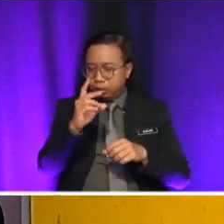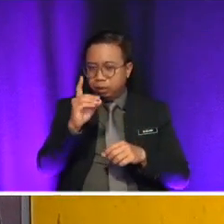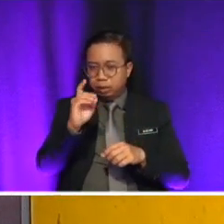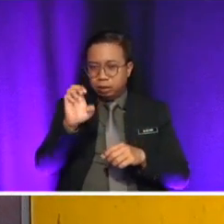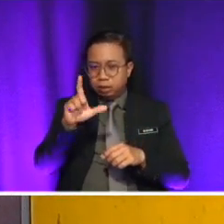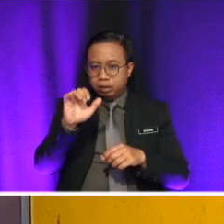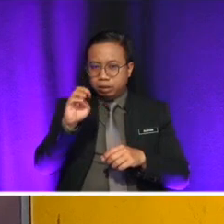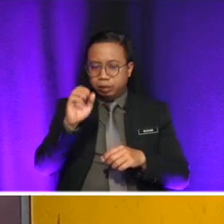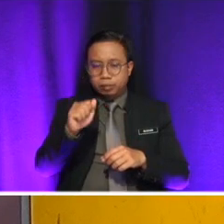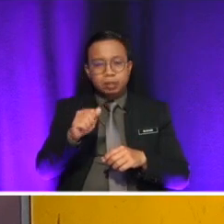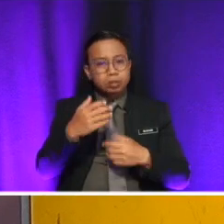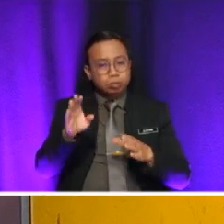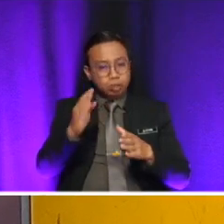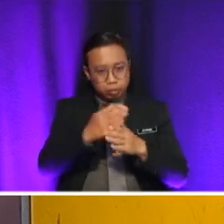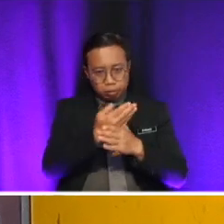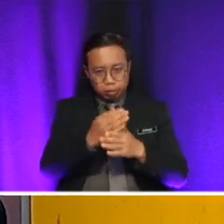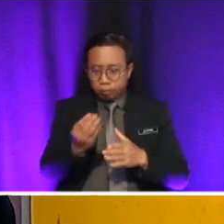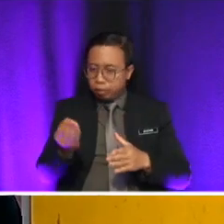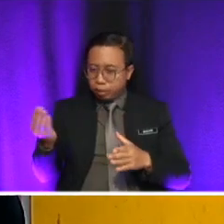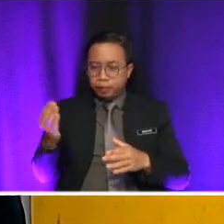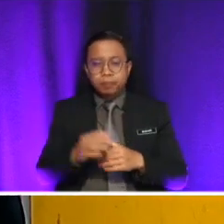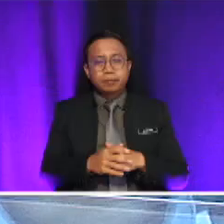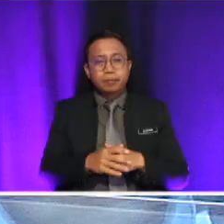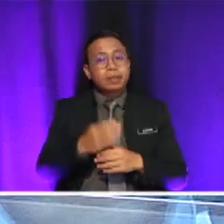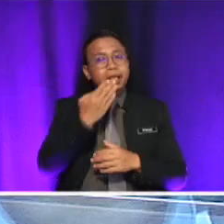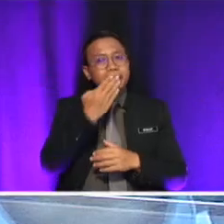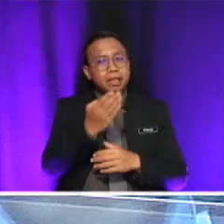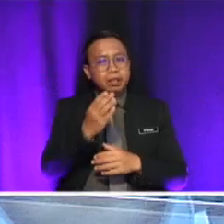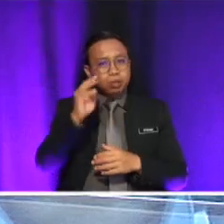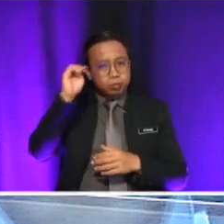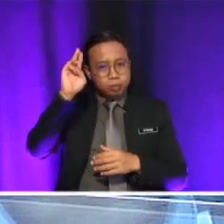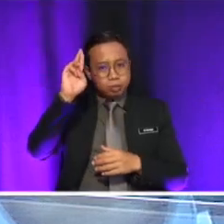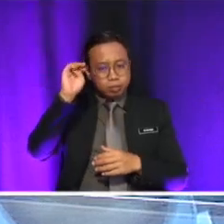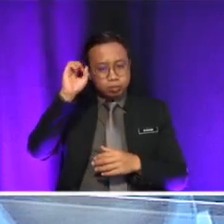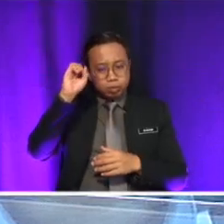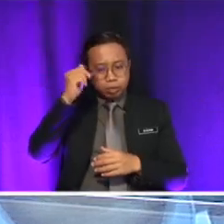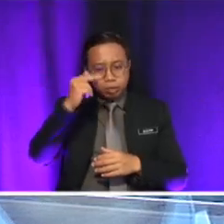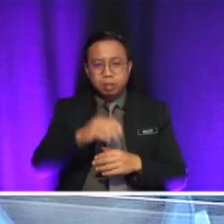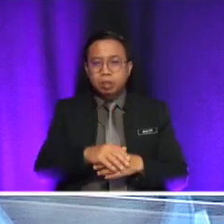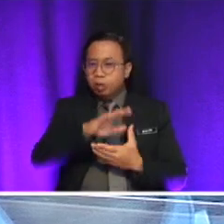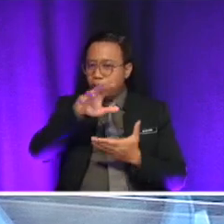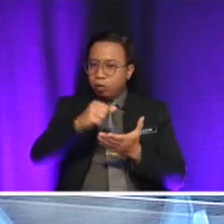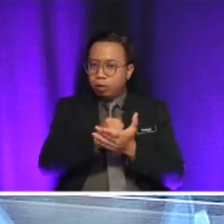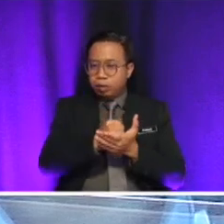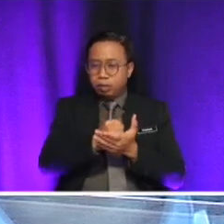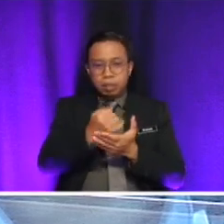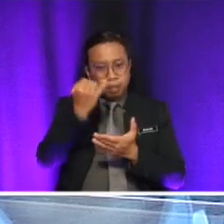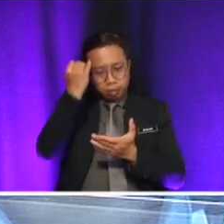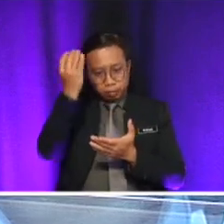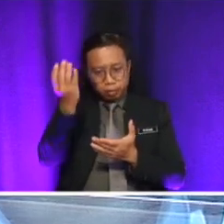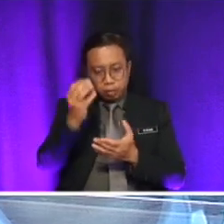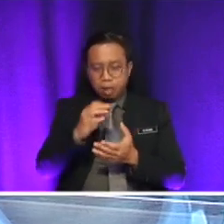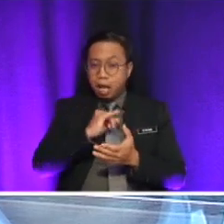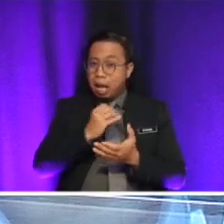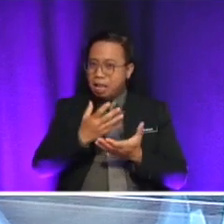all the materials that we have shared in our lesson today. Thank you so much, Mr. Mohana, for all the knowledge that you shared today. I learned a